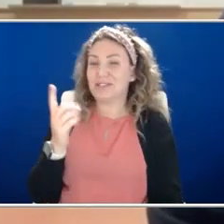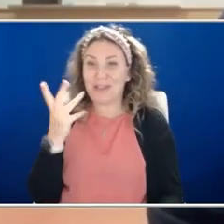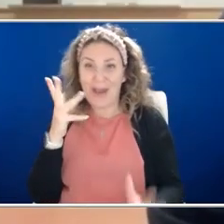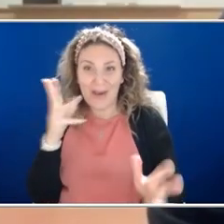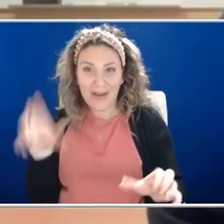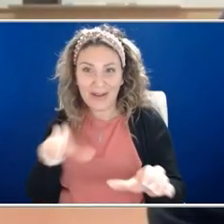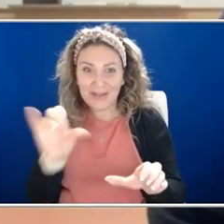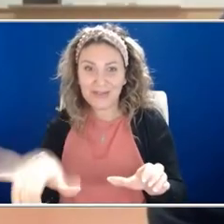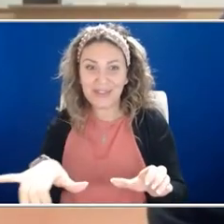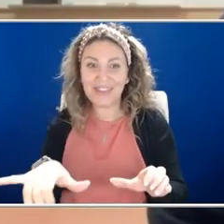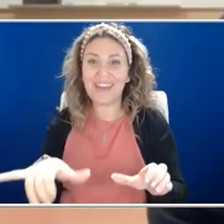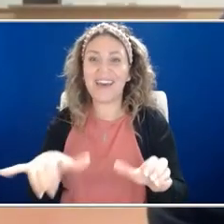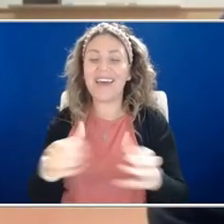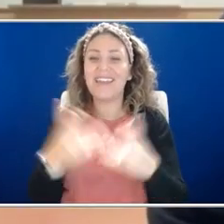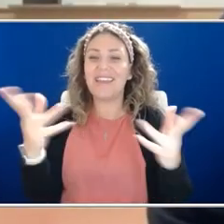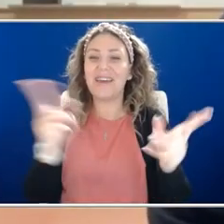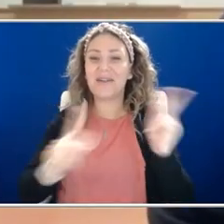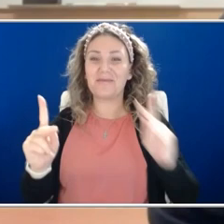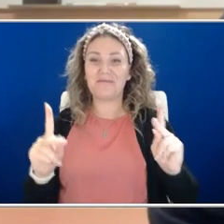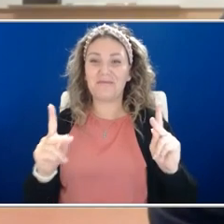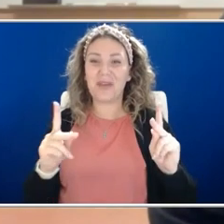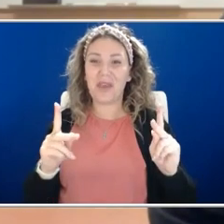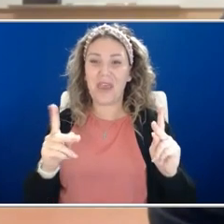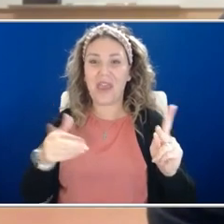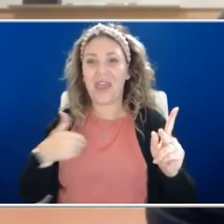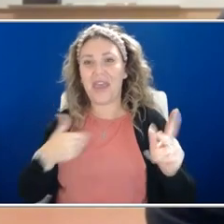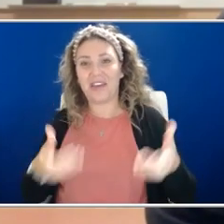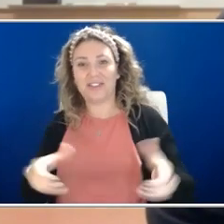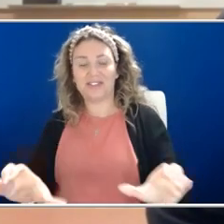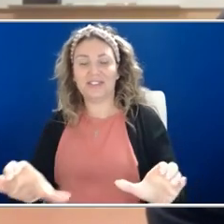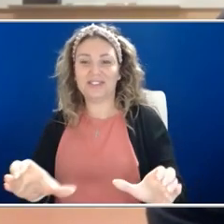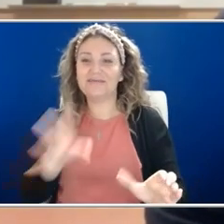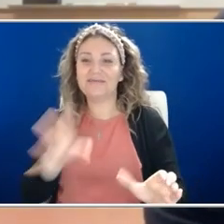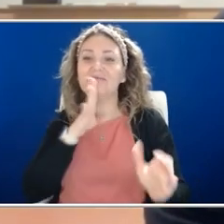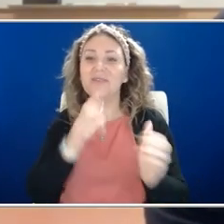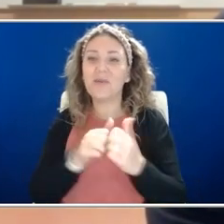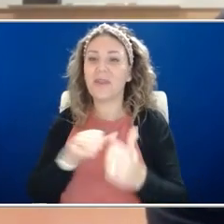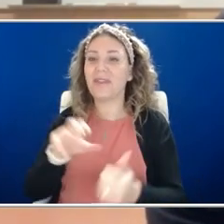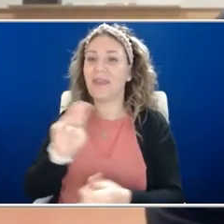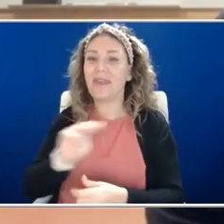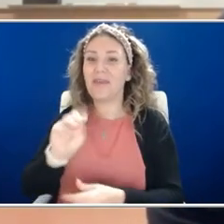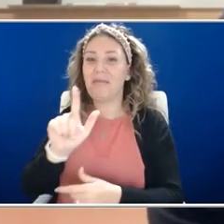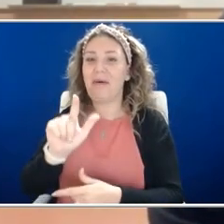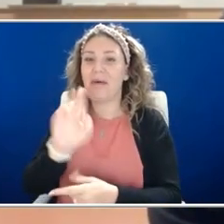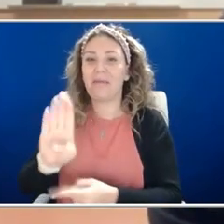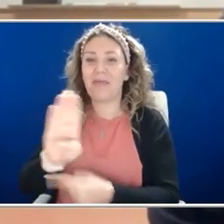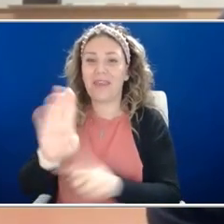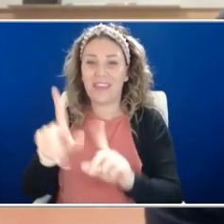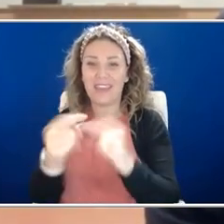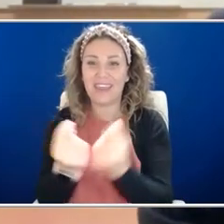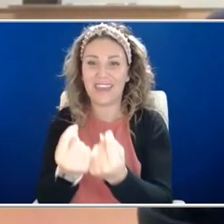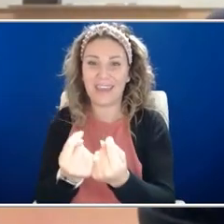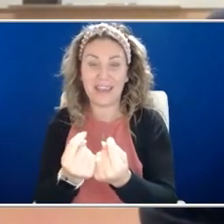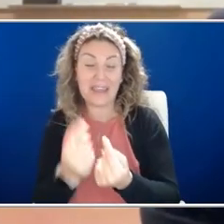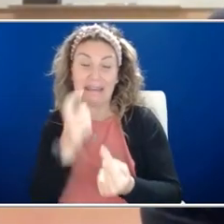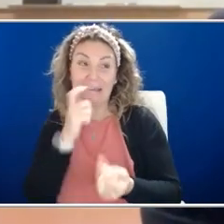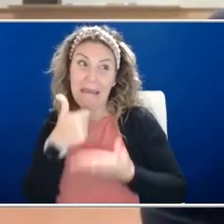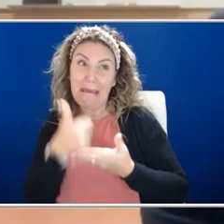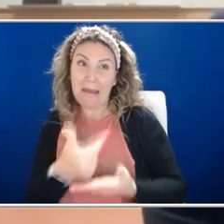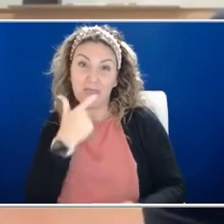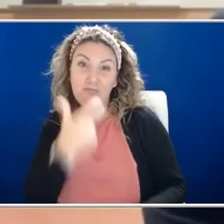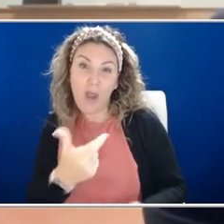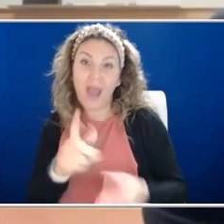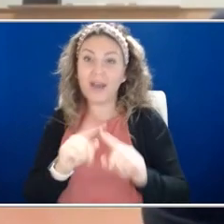I don't know if people know, but, you know, I had a chance to talk to some of the MLB teams, and, you know, I don't know if it's going to help you watch it, but, you